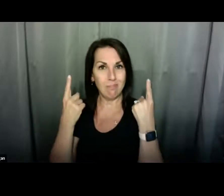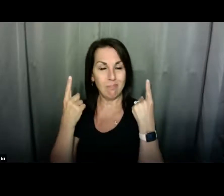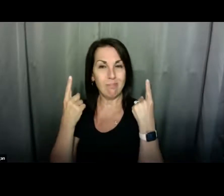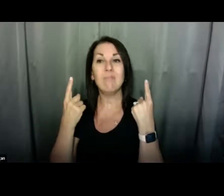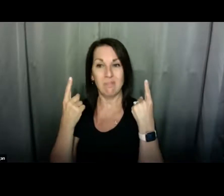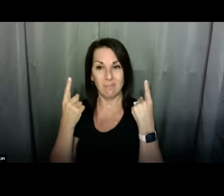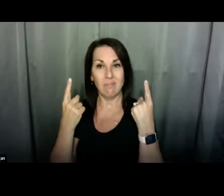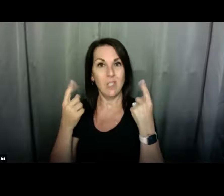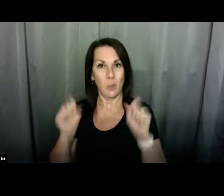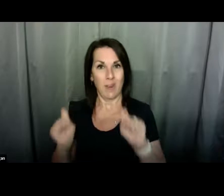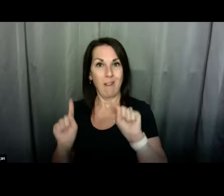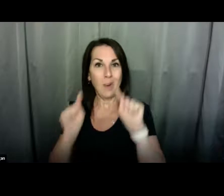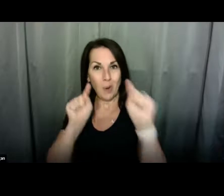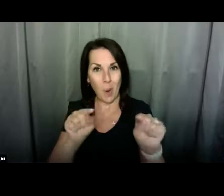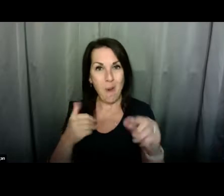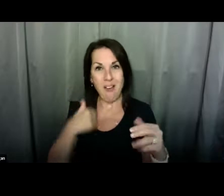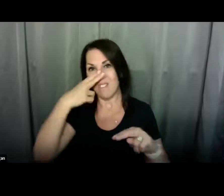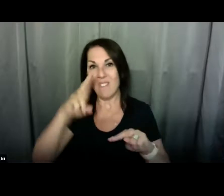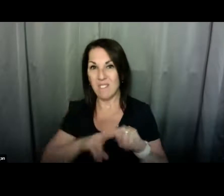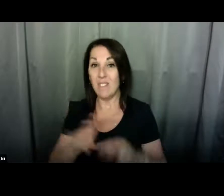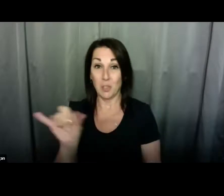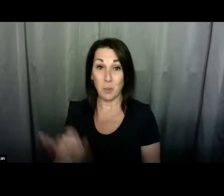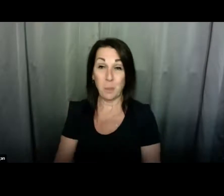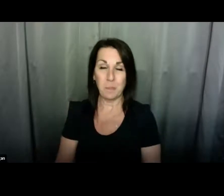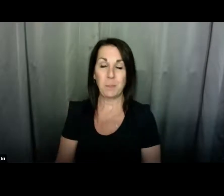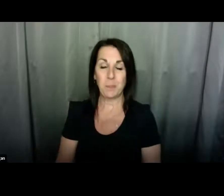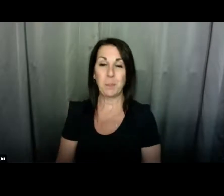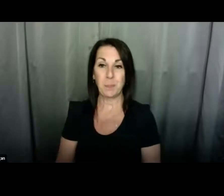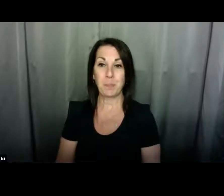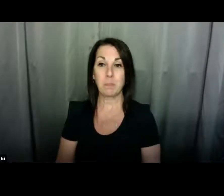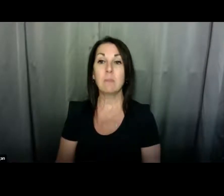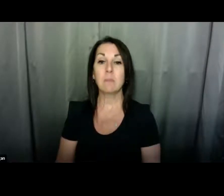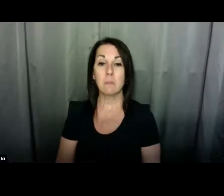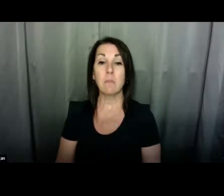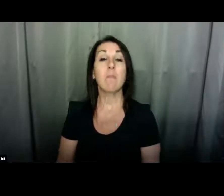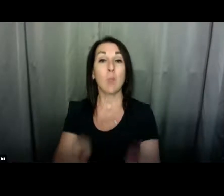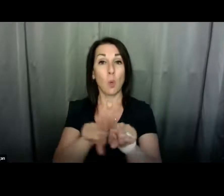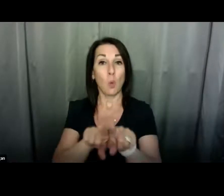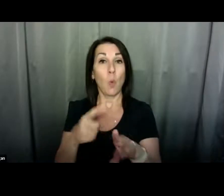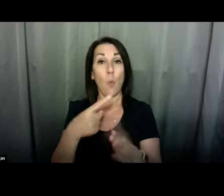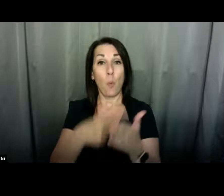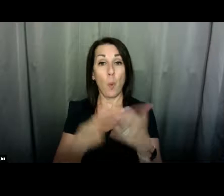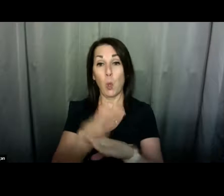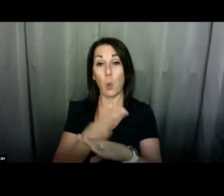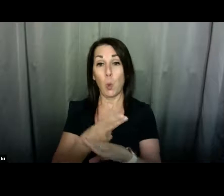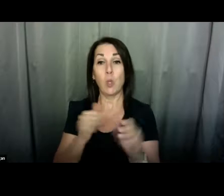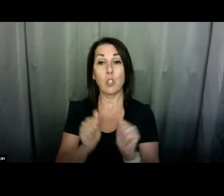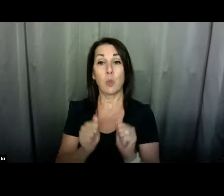and you can go to it from time to time. The sort of things that we use in terms of the whole kind